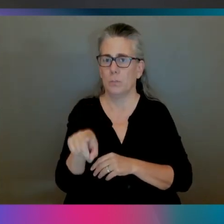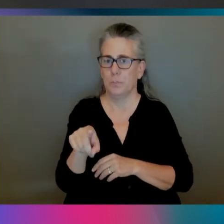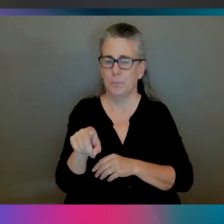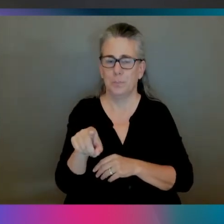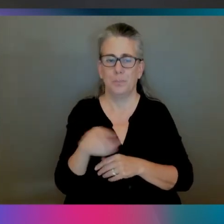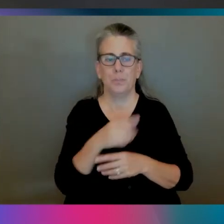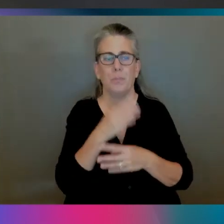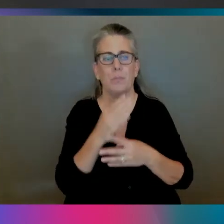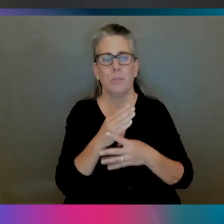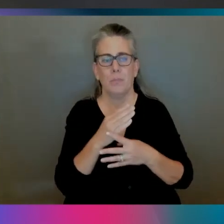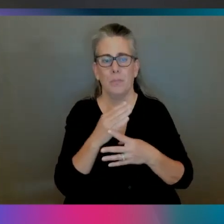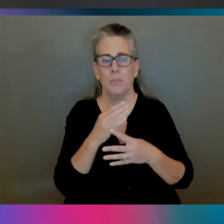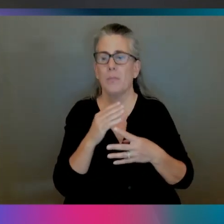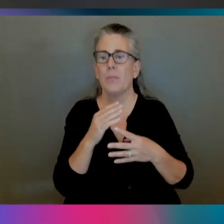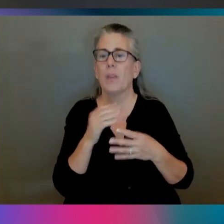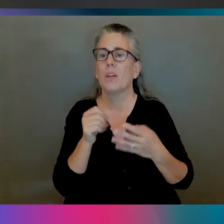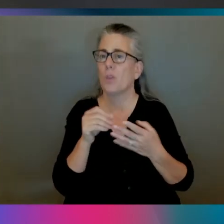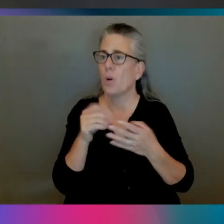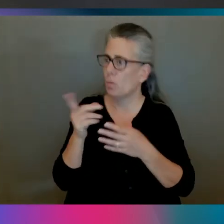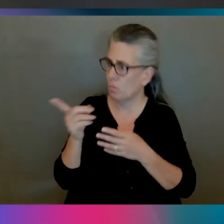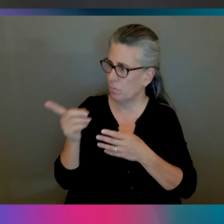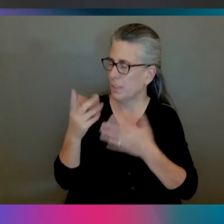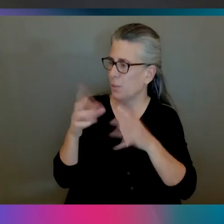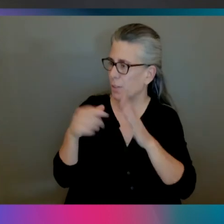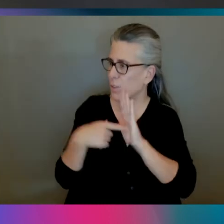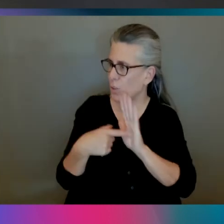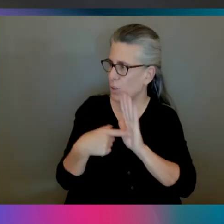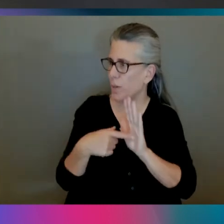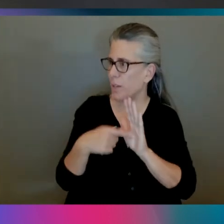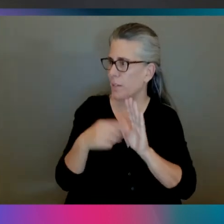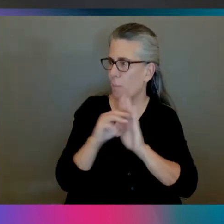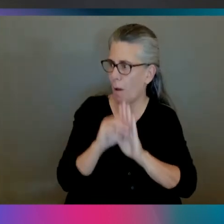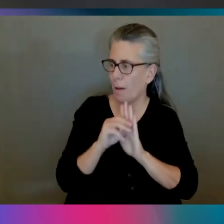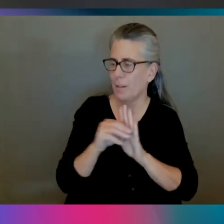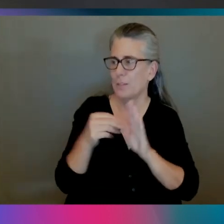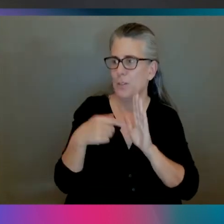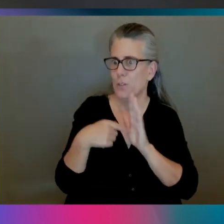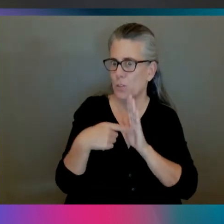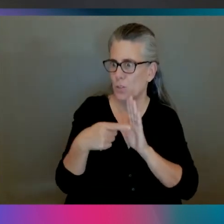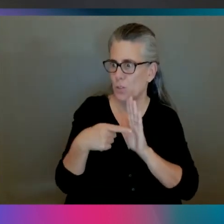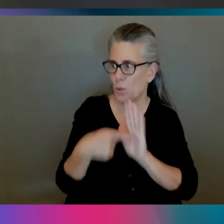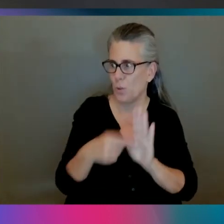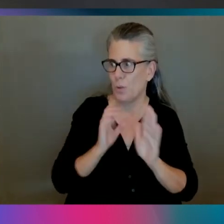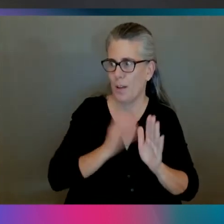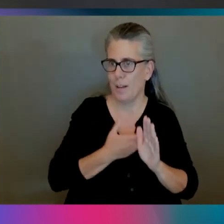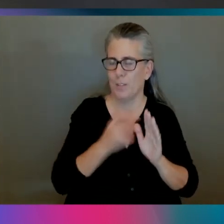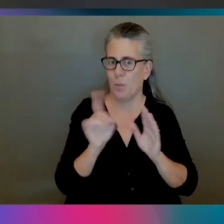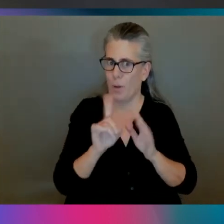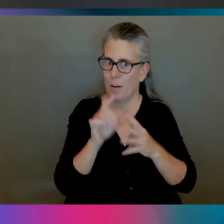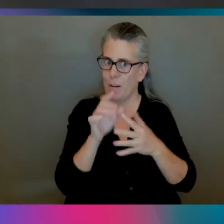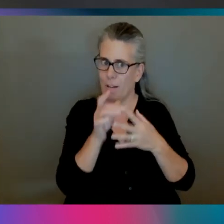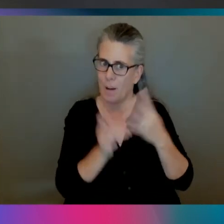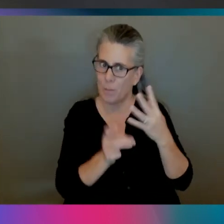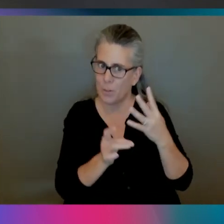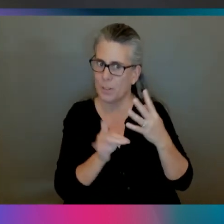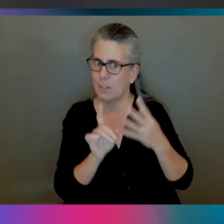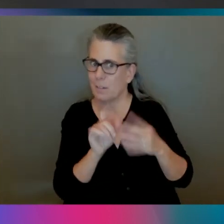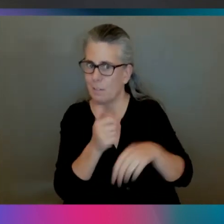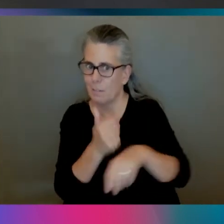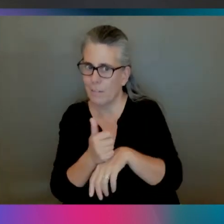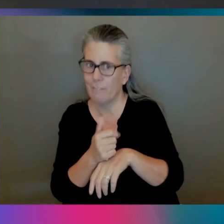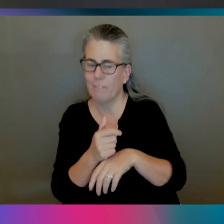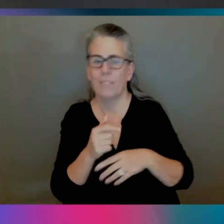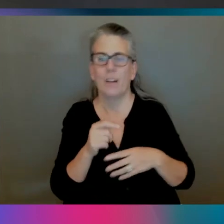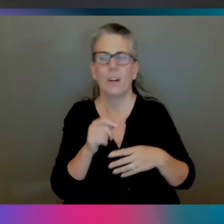and he showed us I won't give it away. I will not give it away. SageMaker Feature Store, SageMaker Hosted Endpoint,